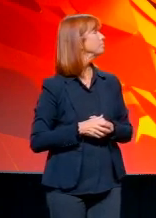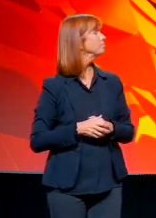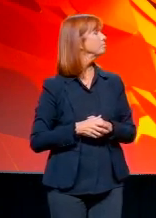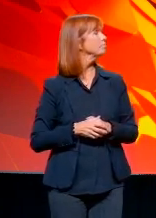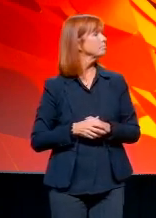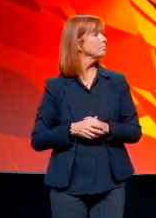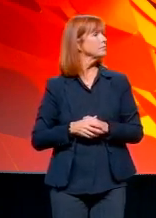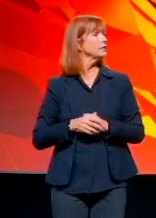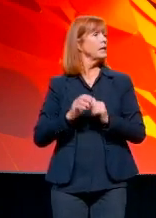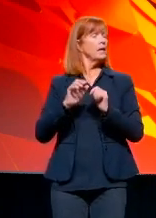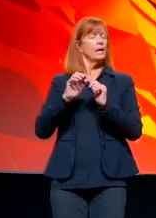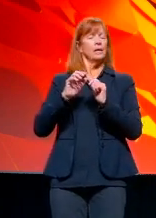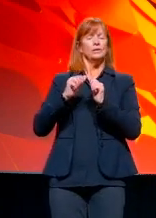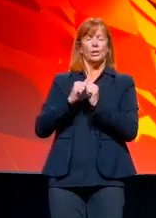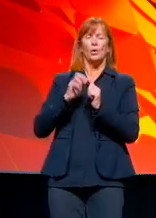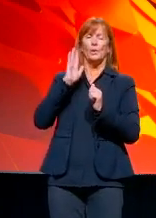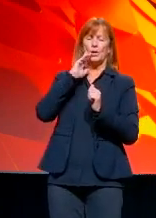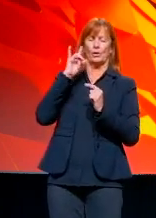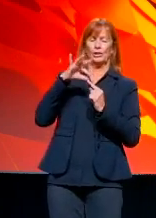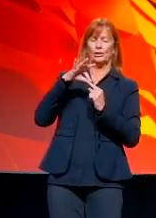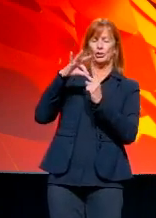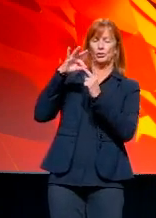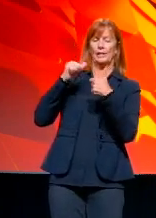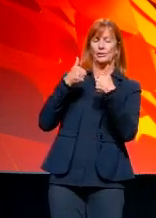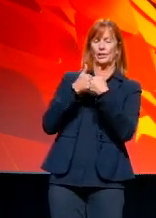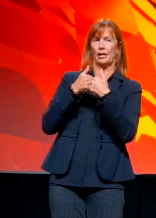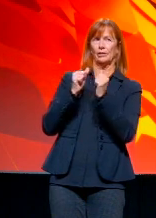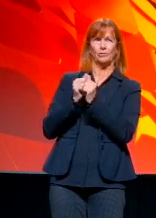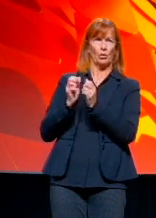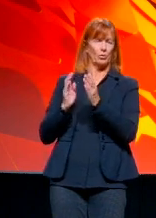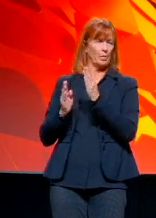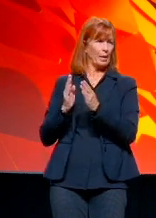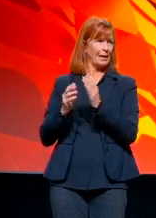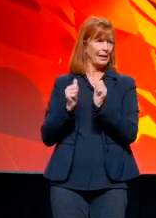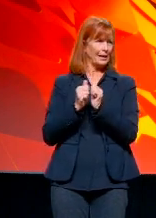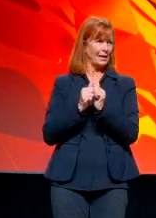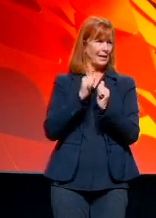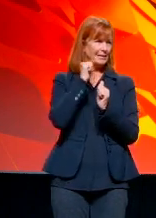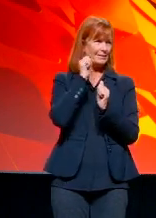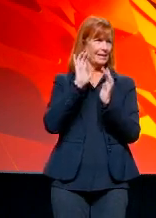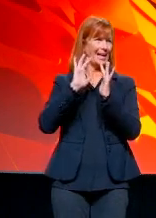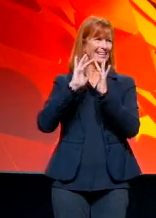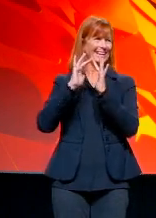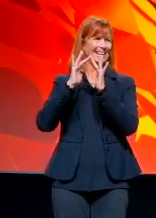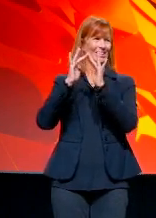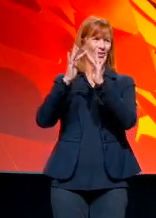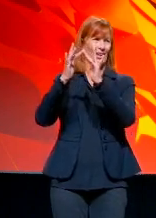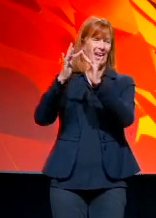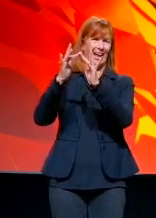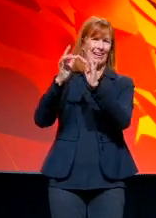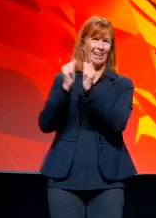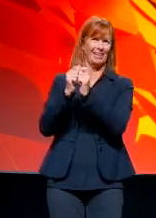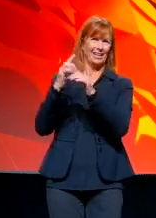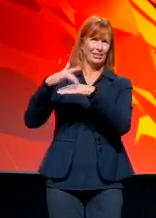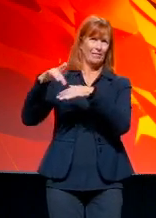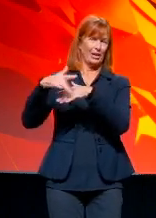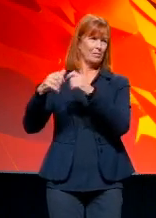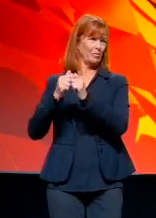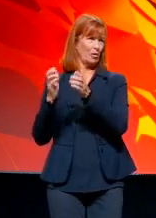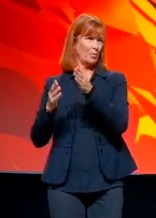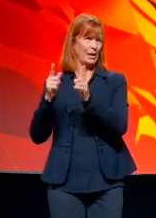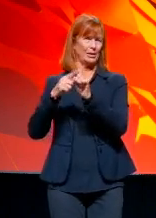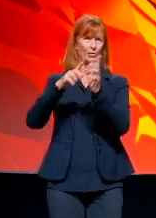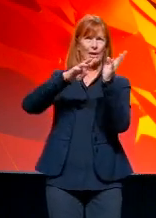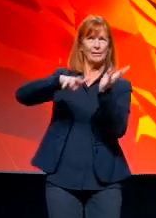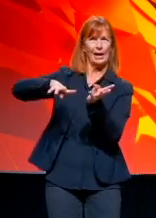that like one of the unique challenge for robotics is like there's not internet of robotic behavior or robotic control that we can directly download and then funnel